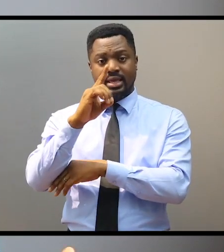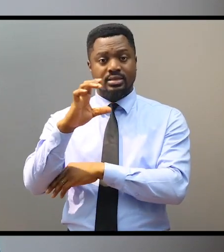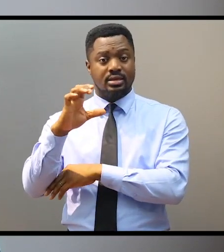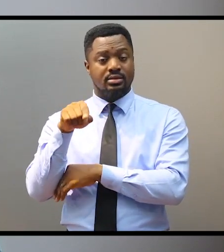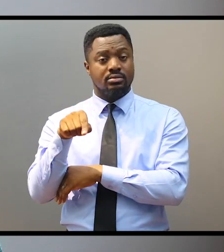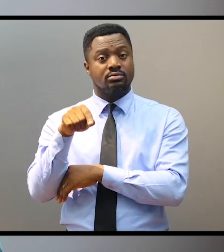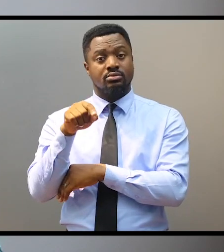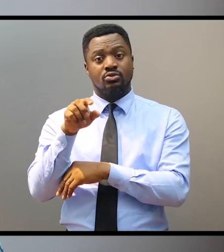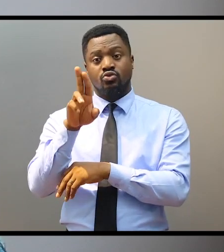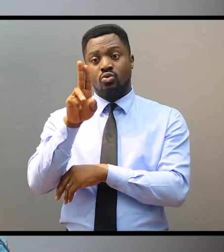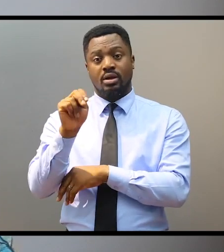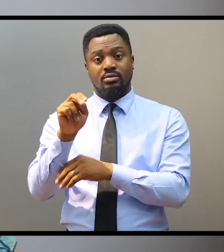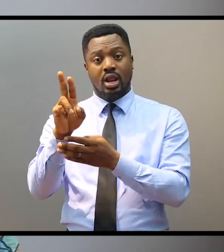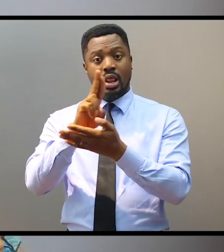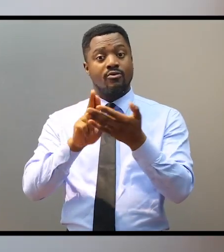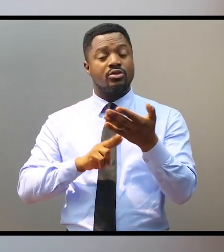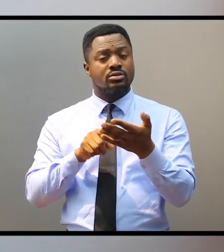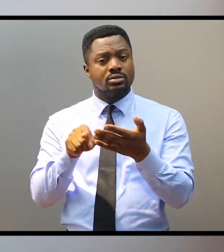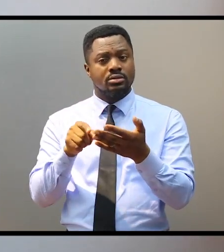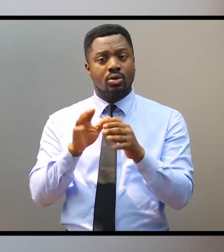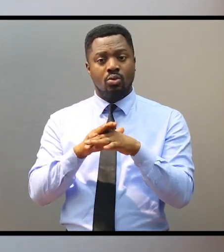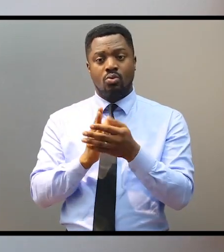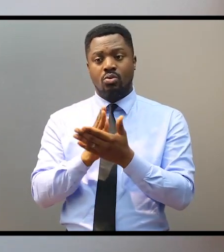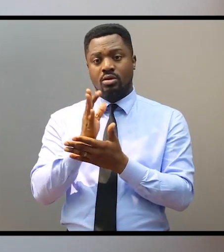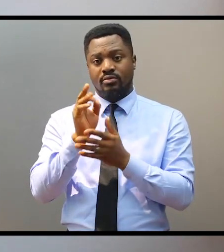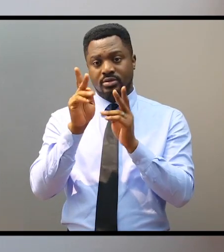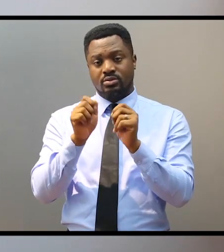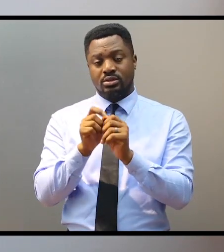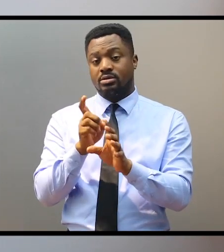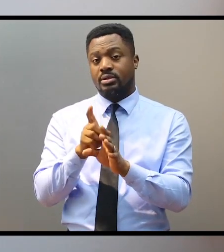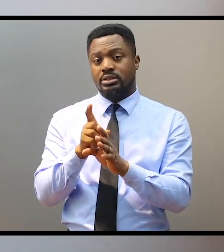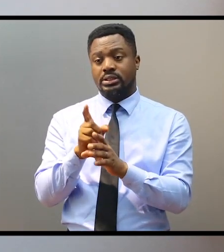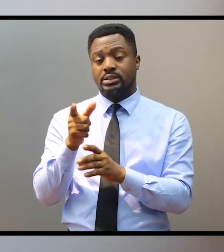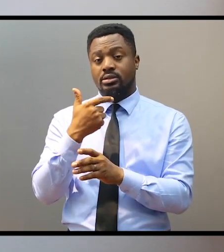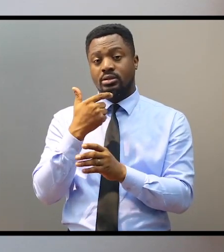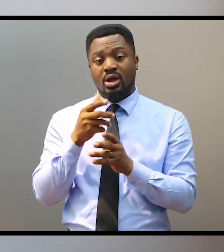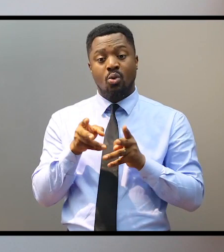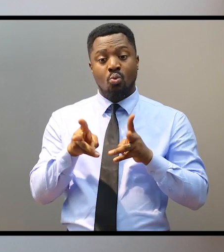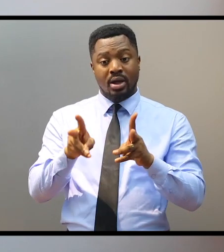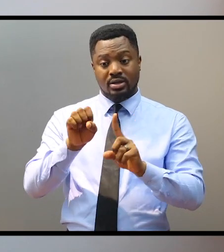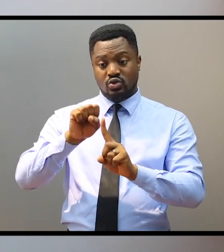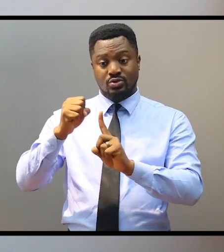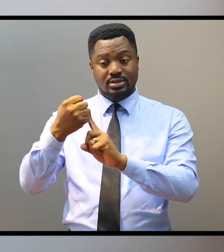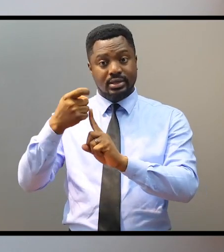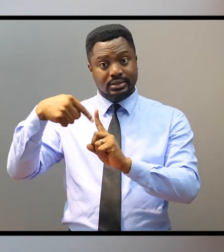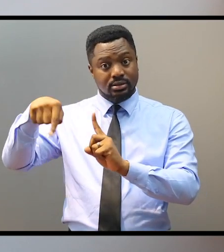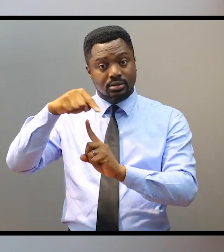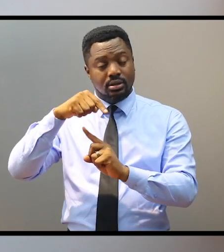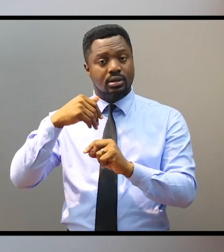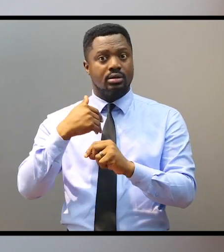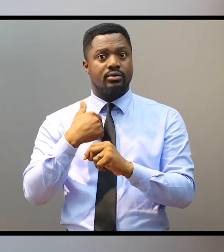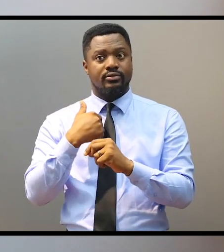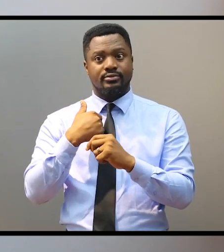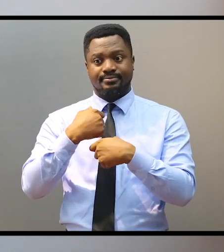CDC and then the United Nations Convention on Rights of Persons with Disability states that even the way our society